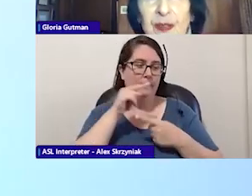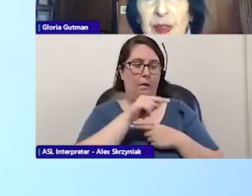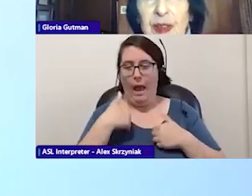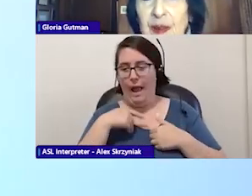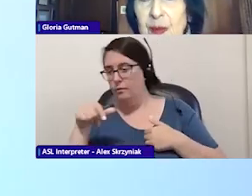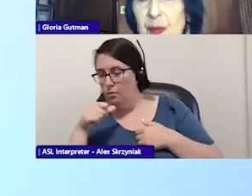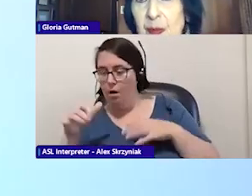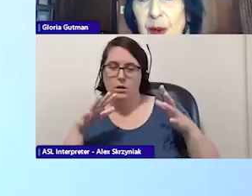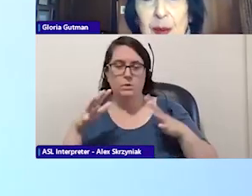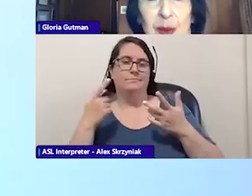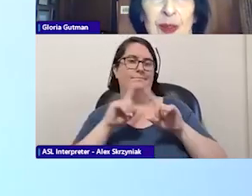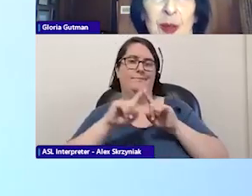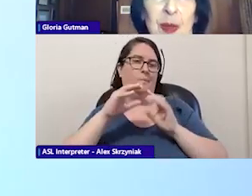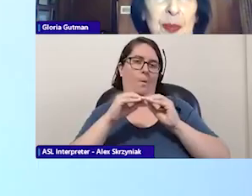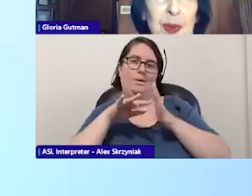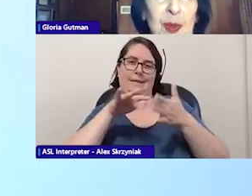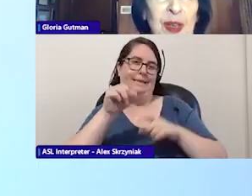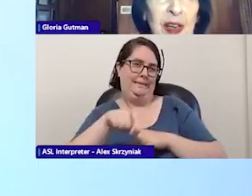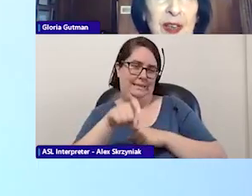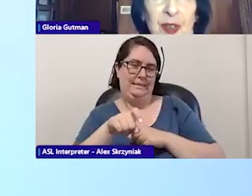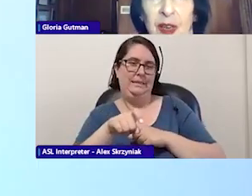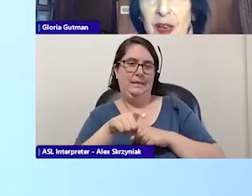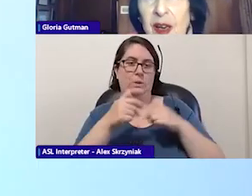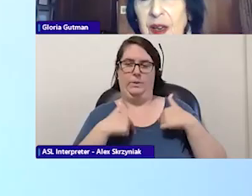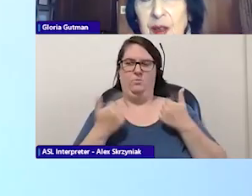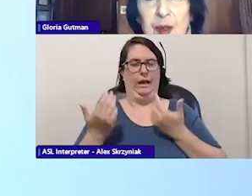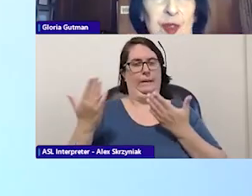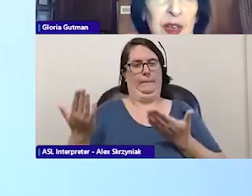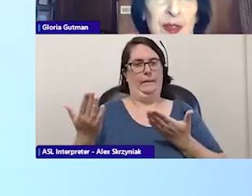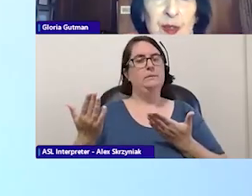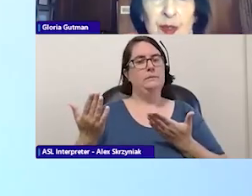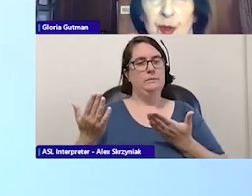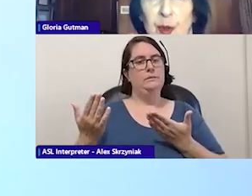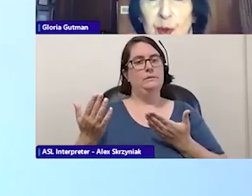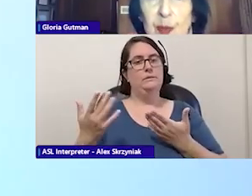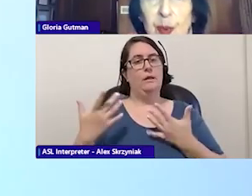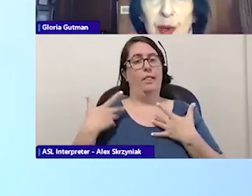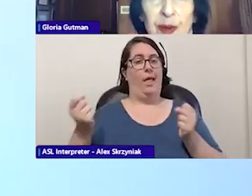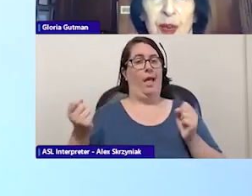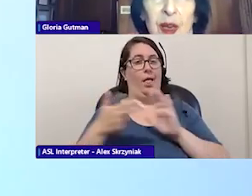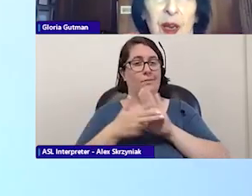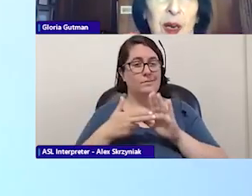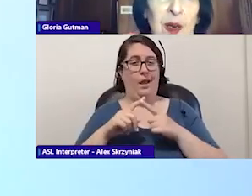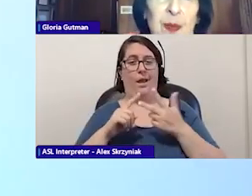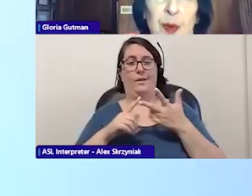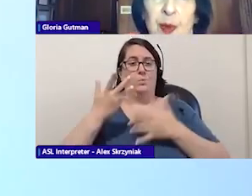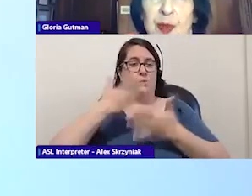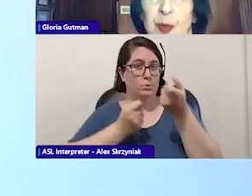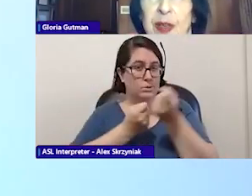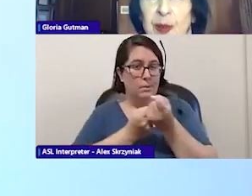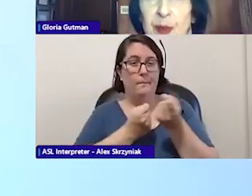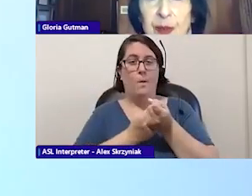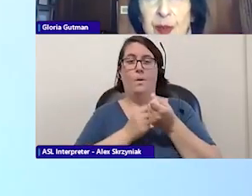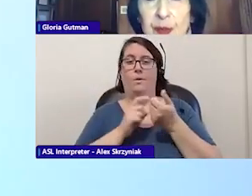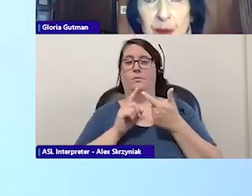certainly recommend that people look at health status, social support. We will